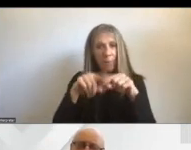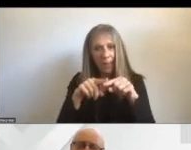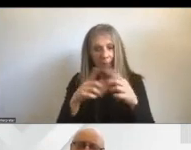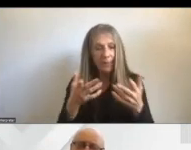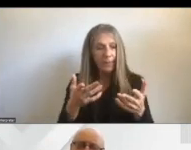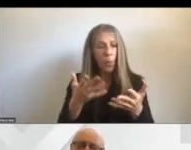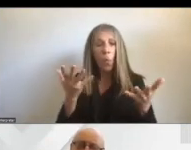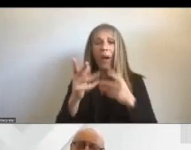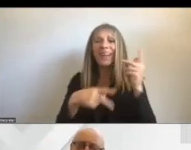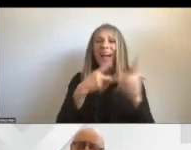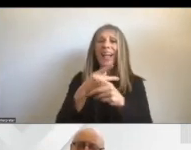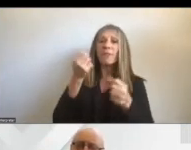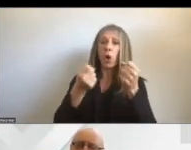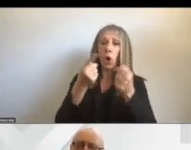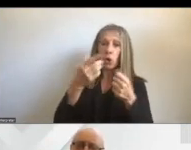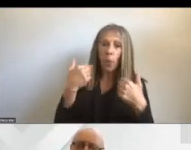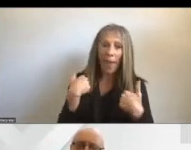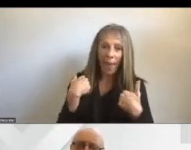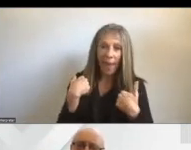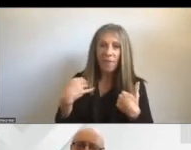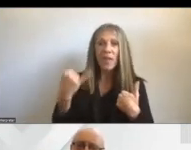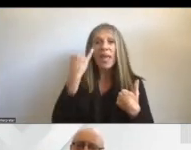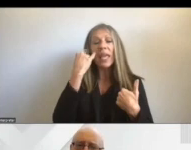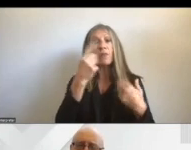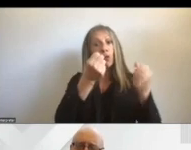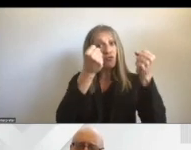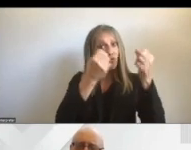If you don't have the right-of-way width to provide